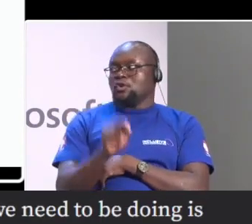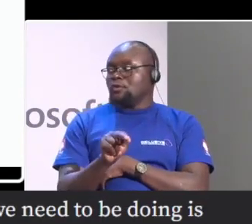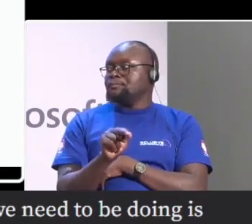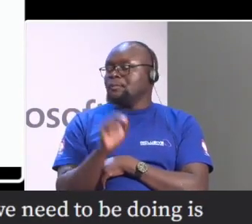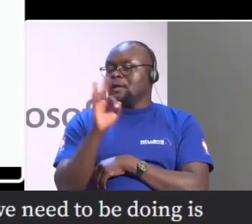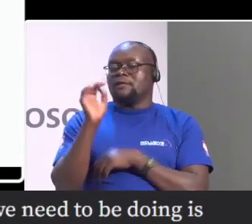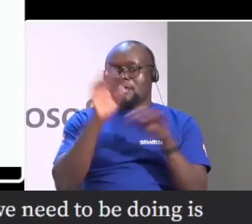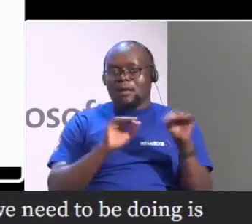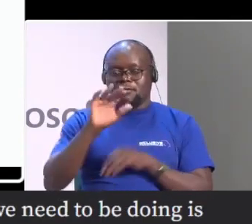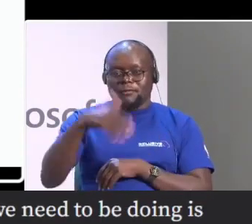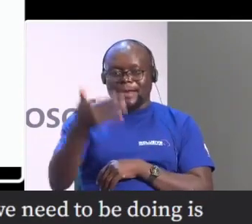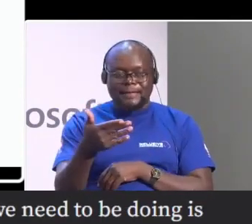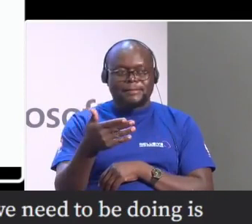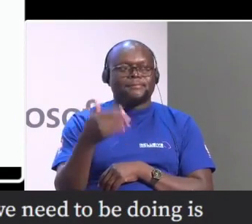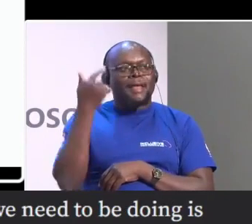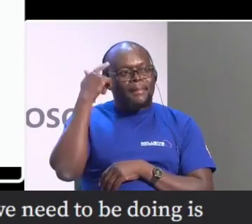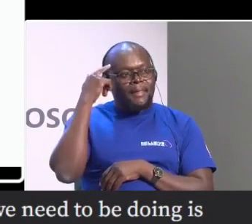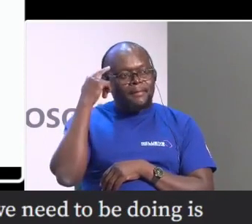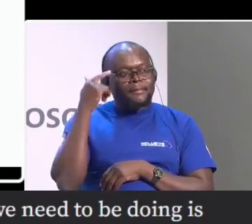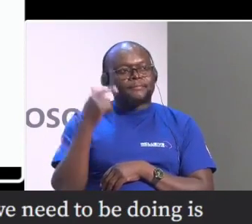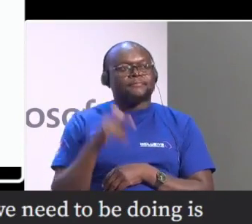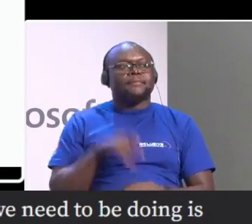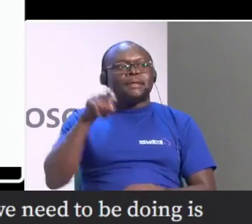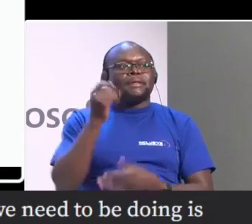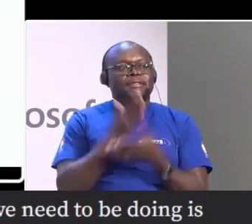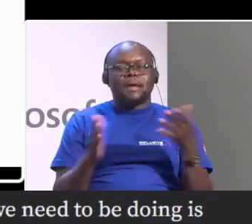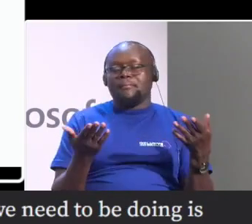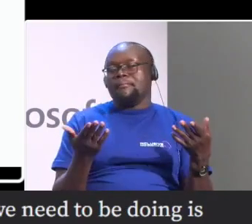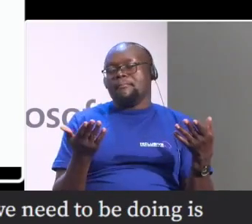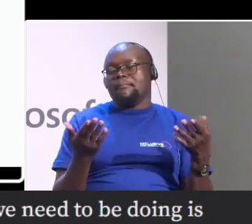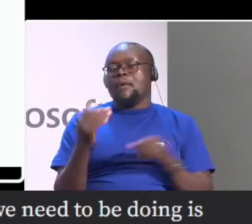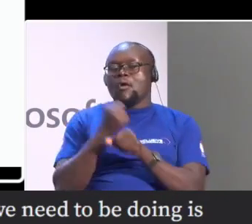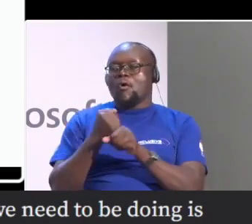If we can go to the next slide, I think the clicker needs some coffee.